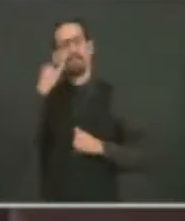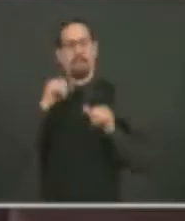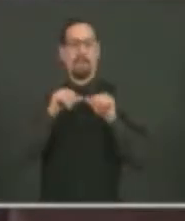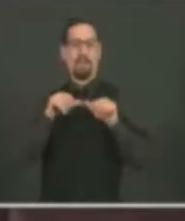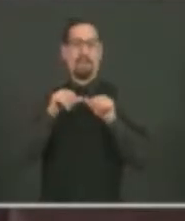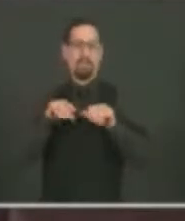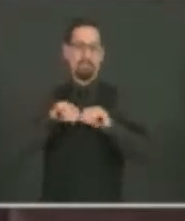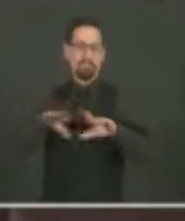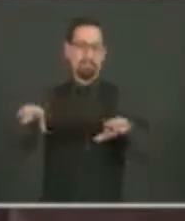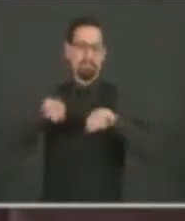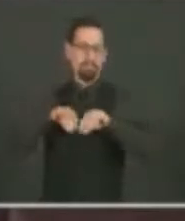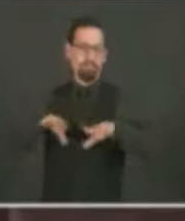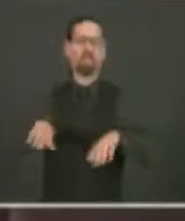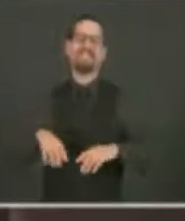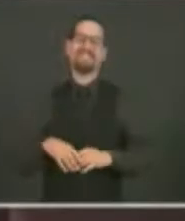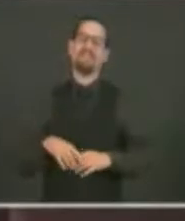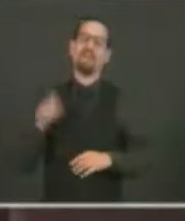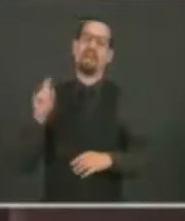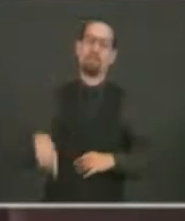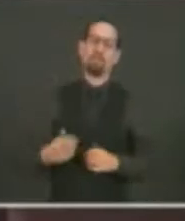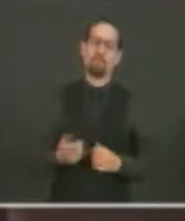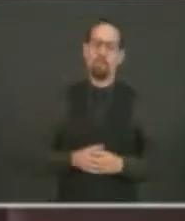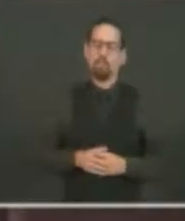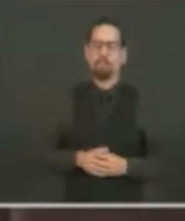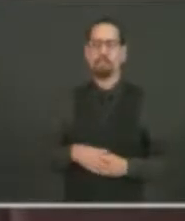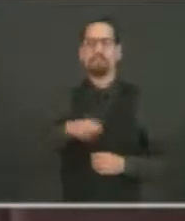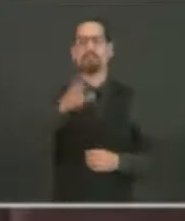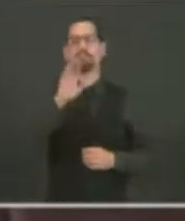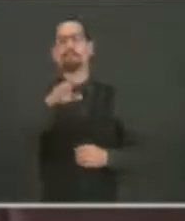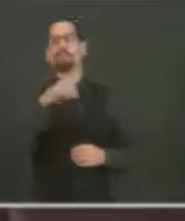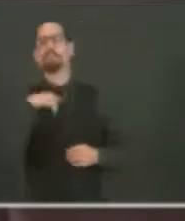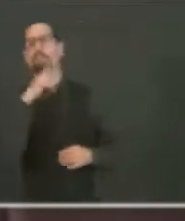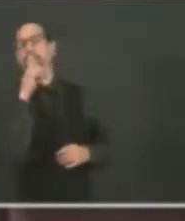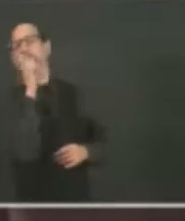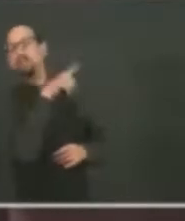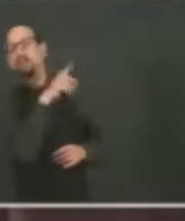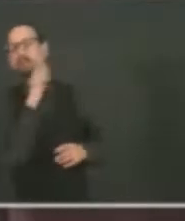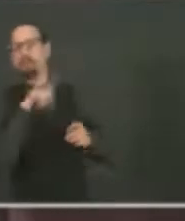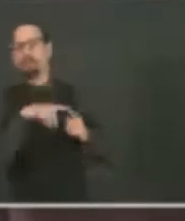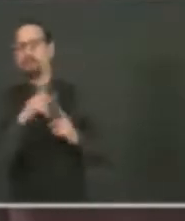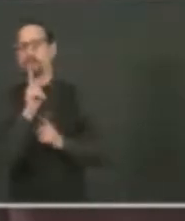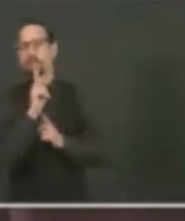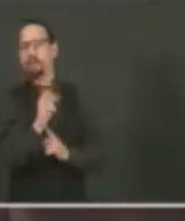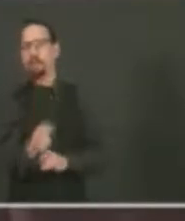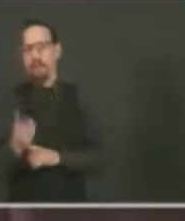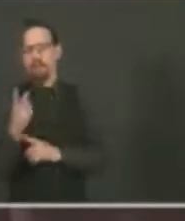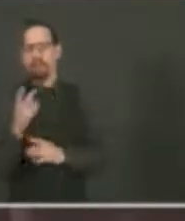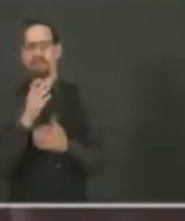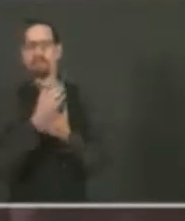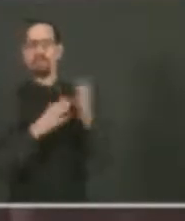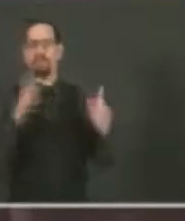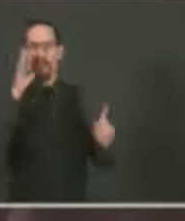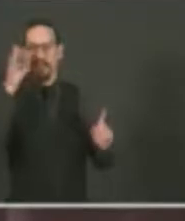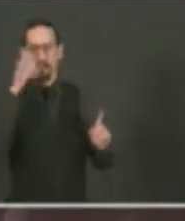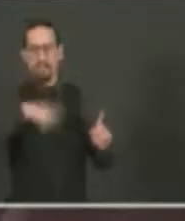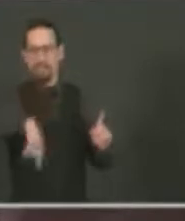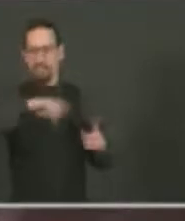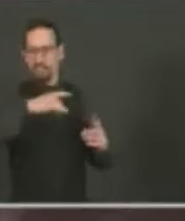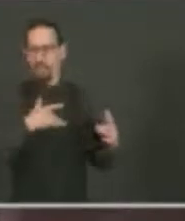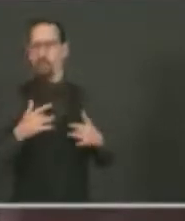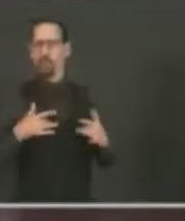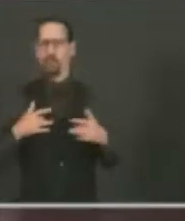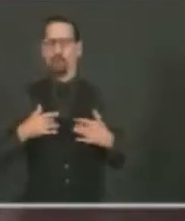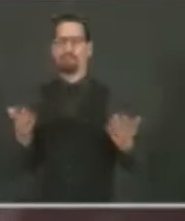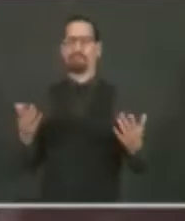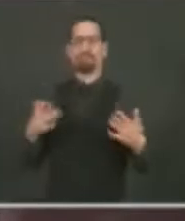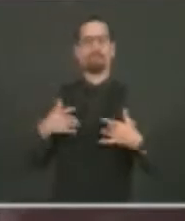getting some concerns from parents with buses and windows having to be open as we get into the colder months. They say that it's not healthy. Do you